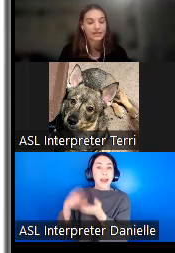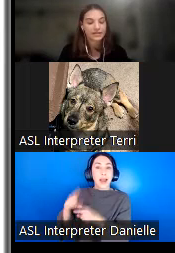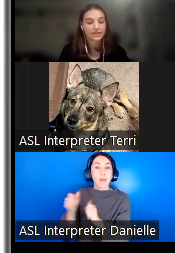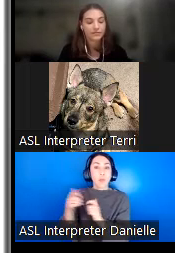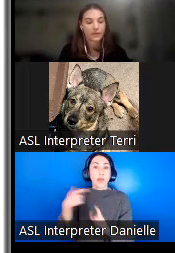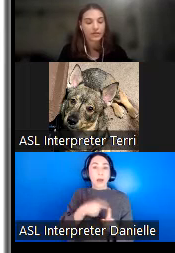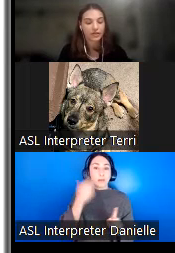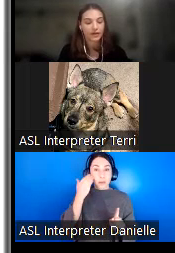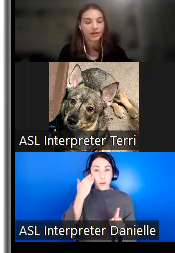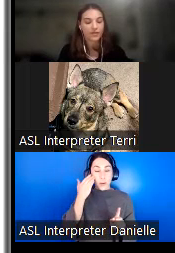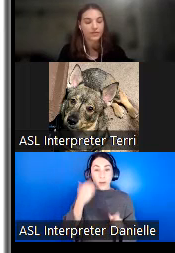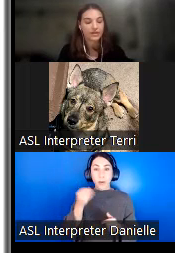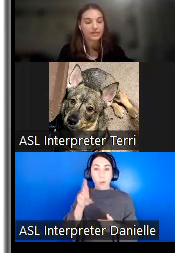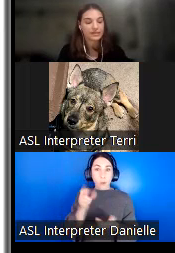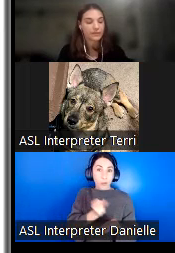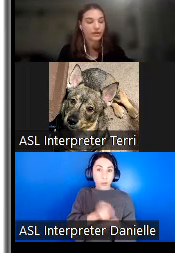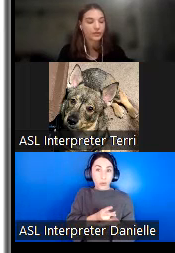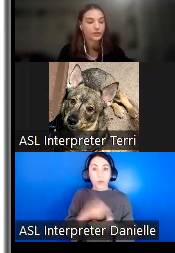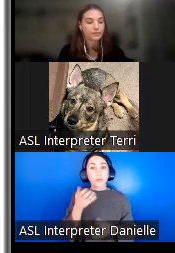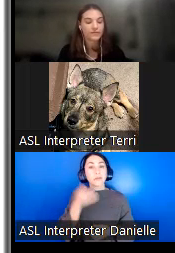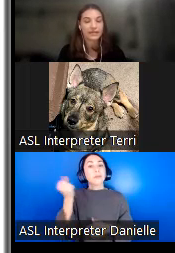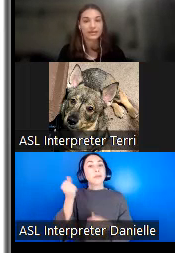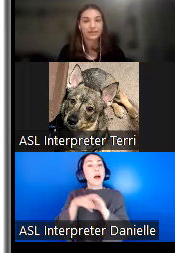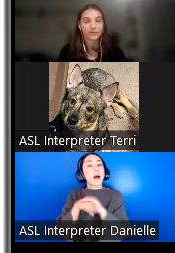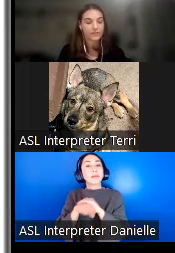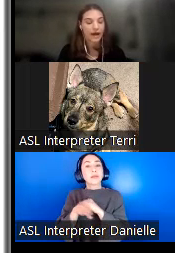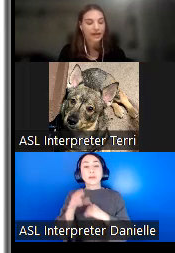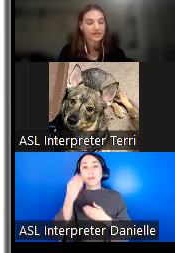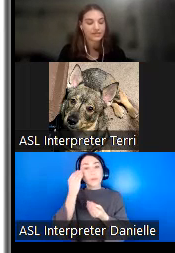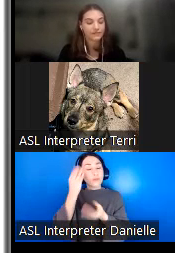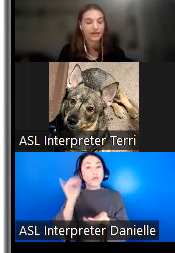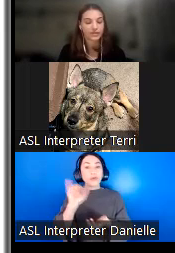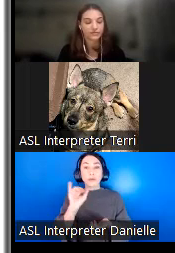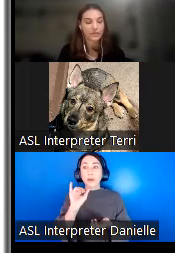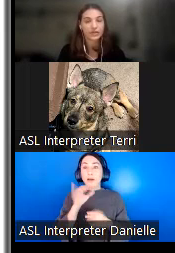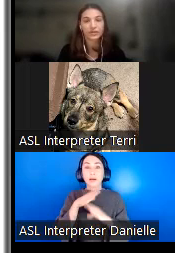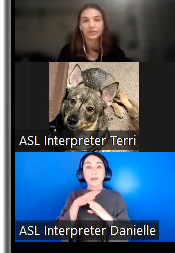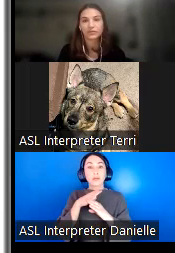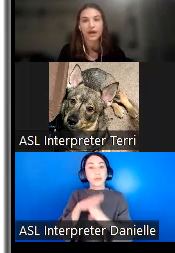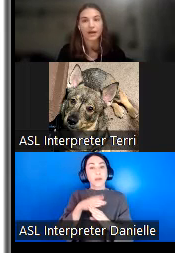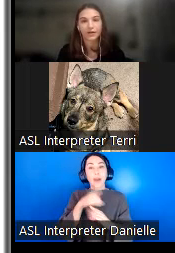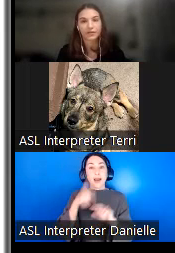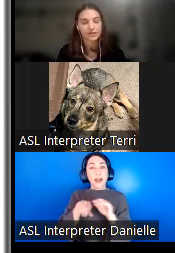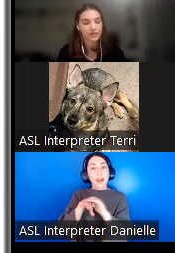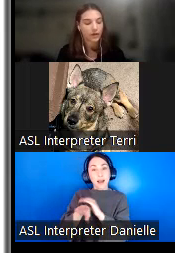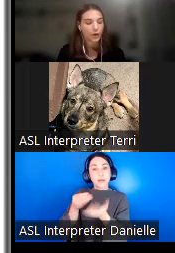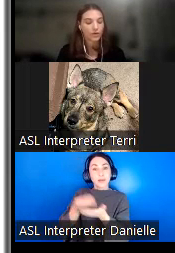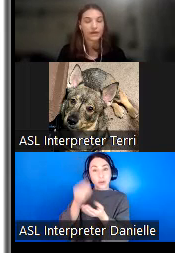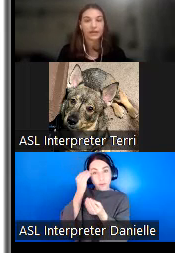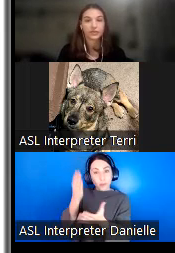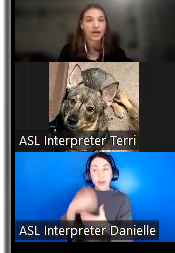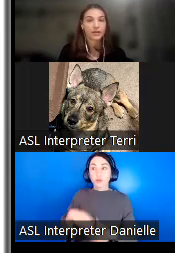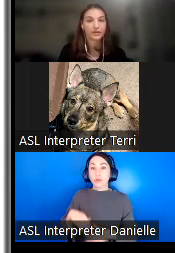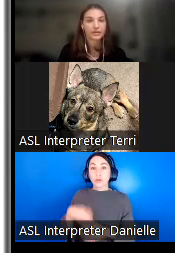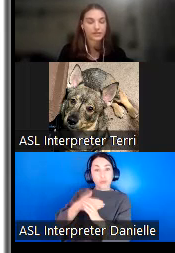Withholding access to information and other needs may include preventing them from accessing financial information, records,